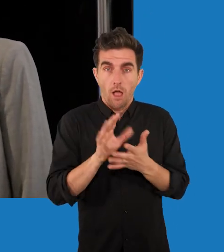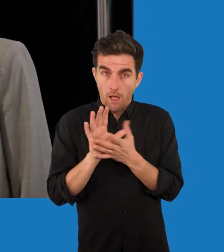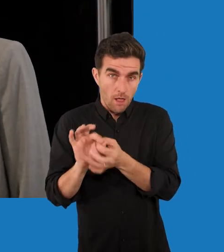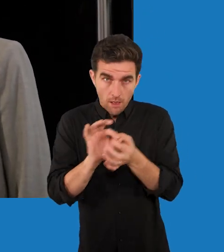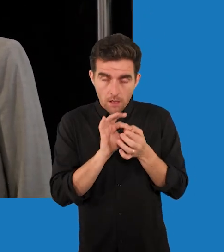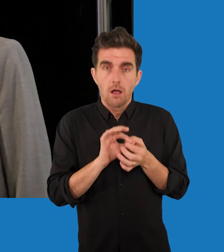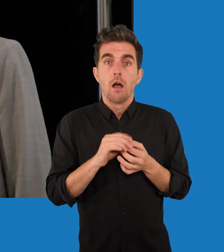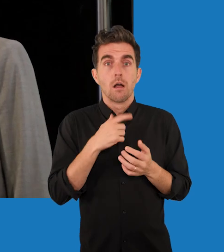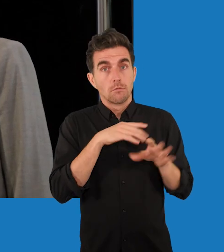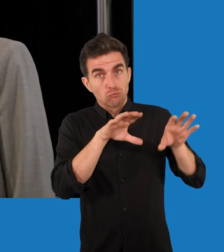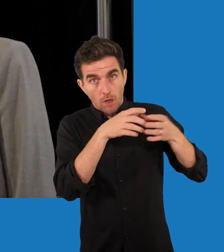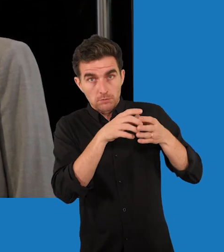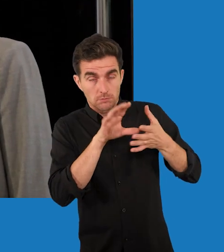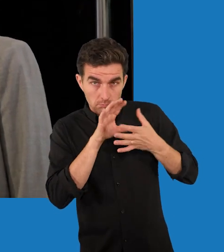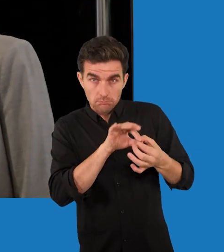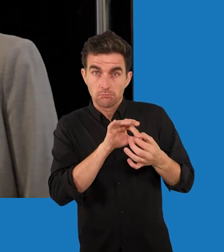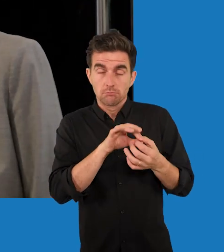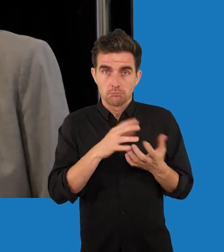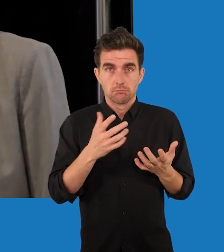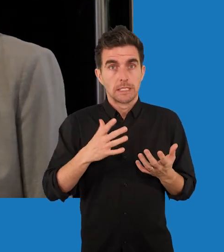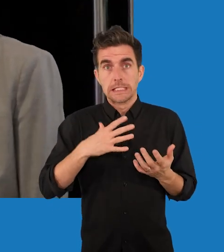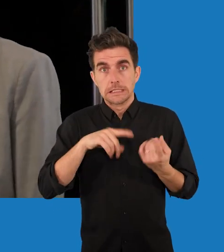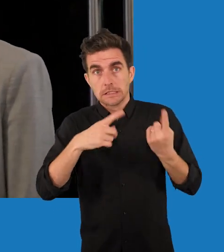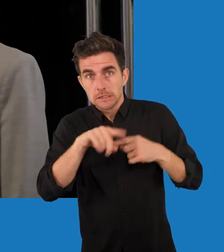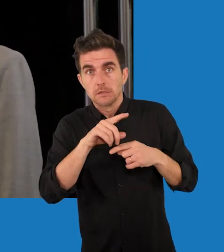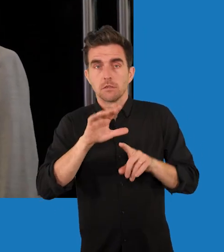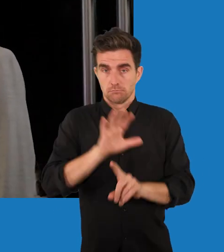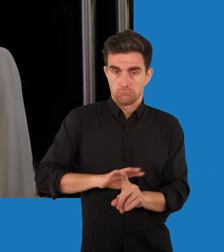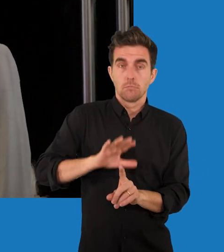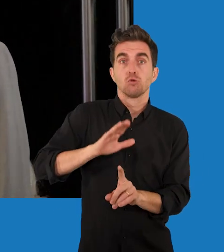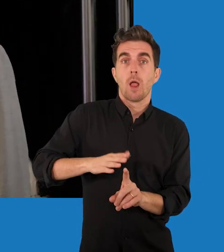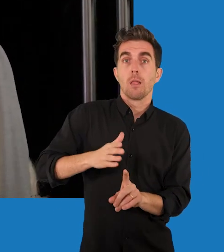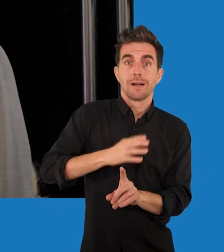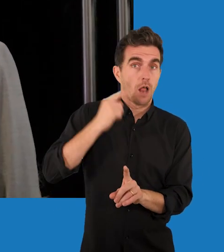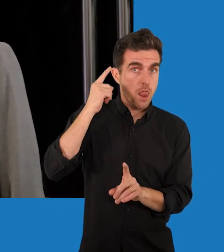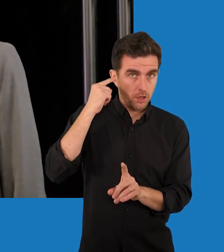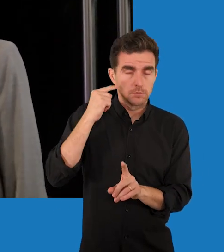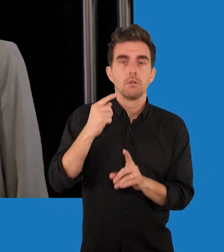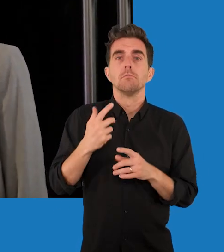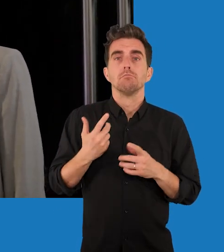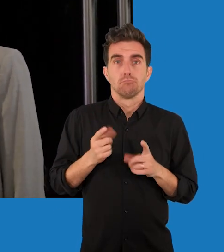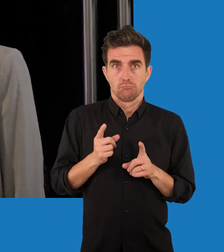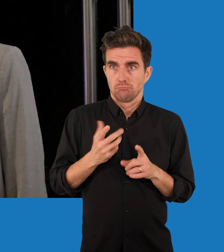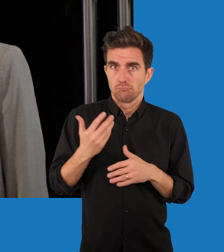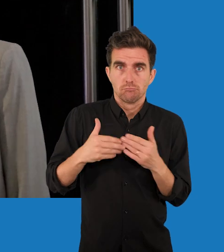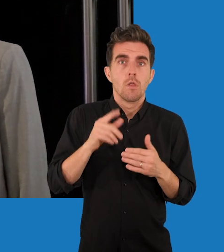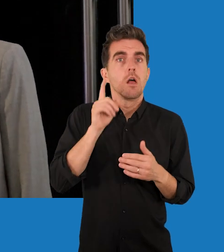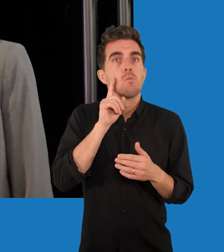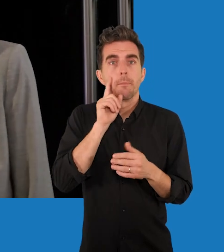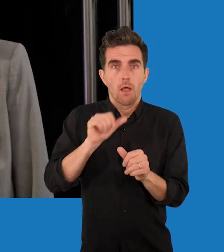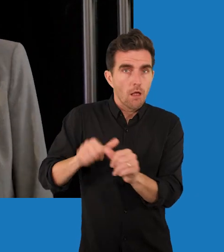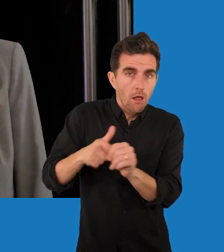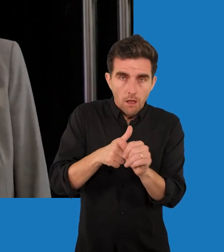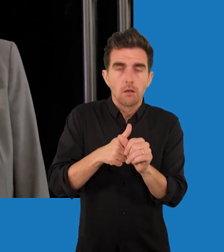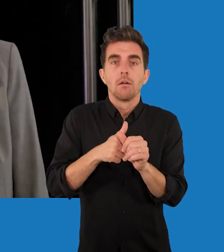acute providers and our acute trusts in terms of where the needs are across South West London and what we want from our women's health